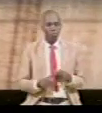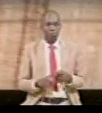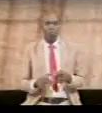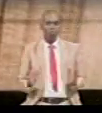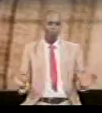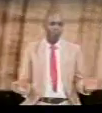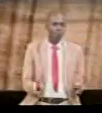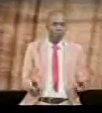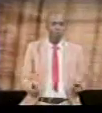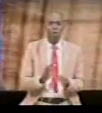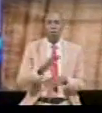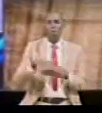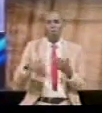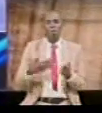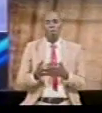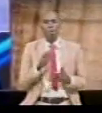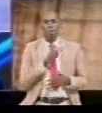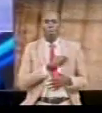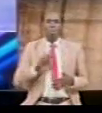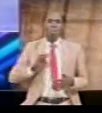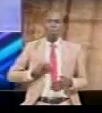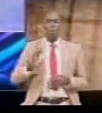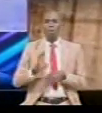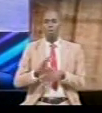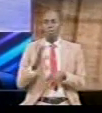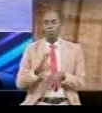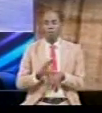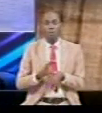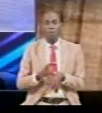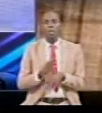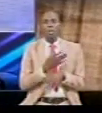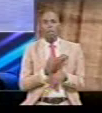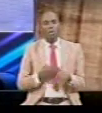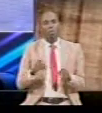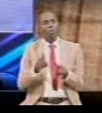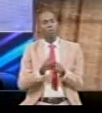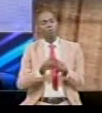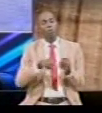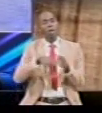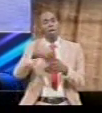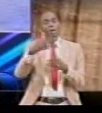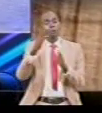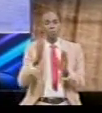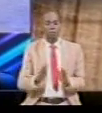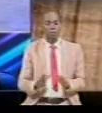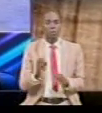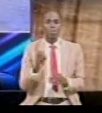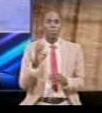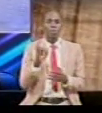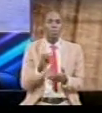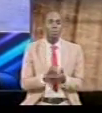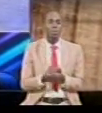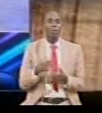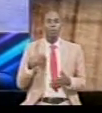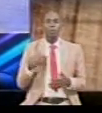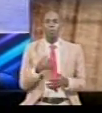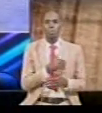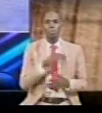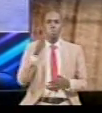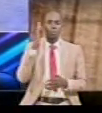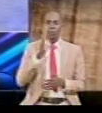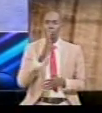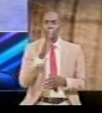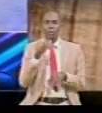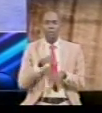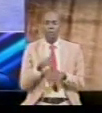all members of the church, and then now outsiders, so that we will be at the